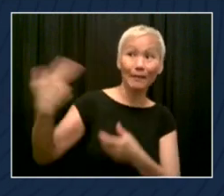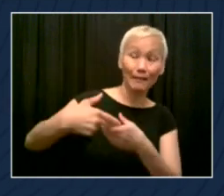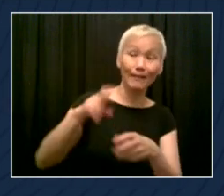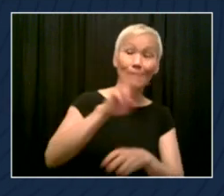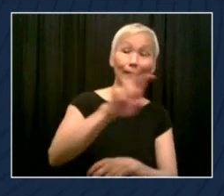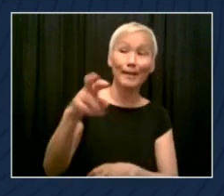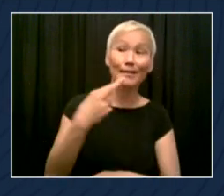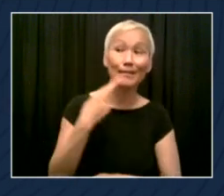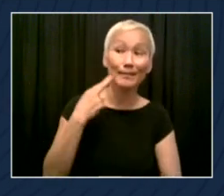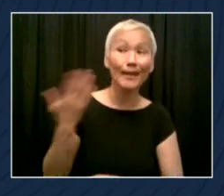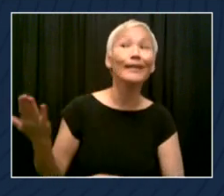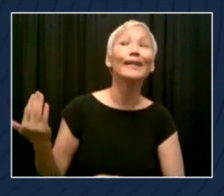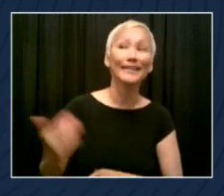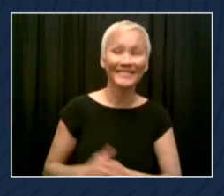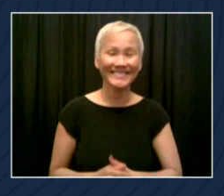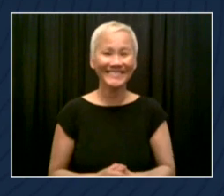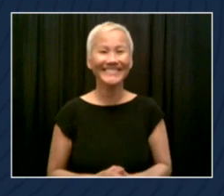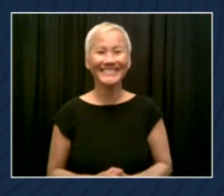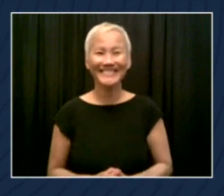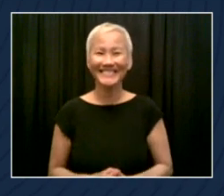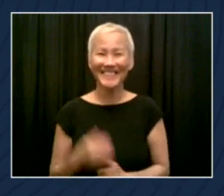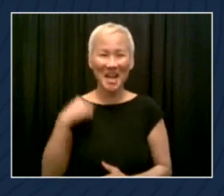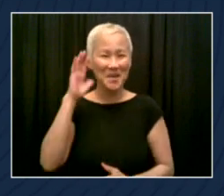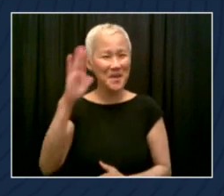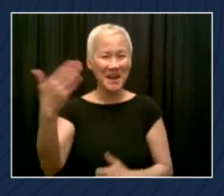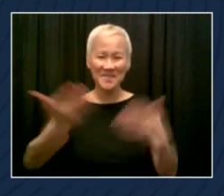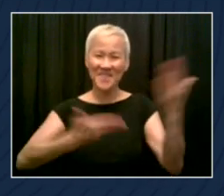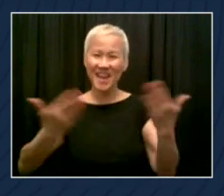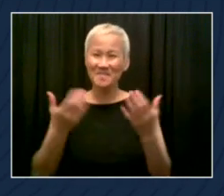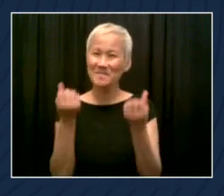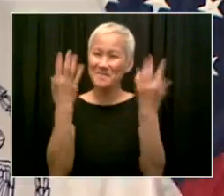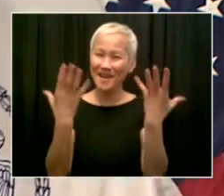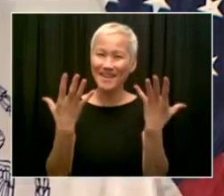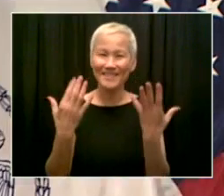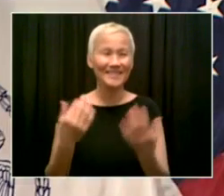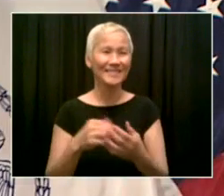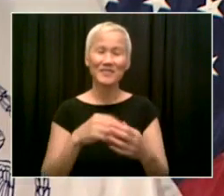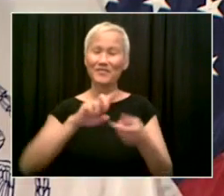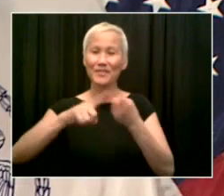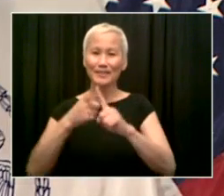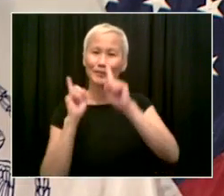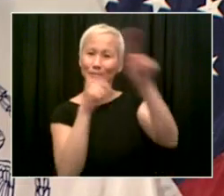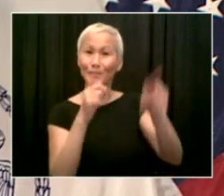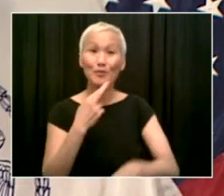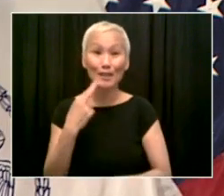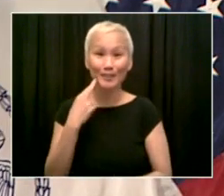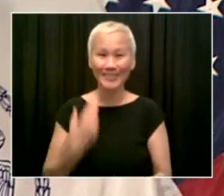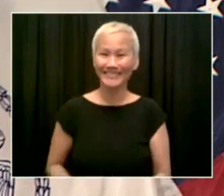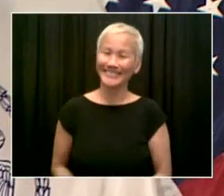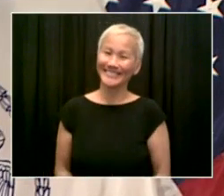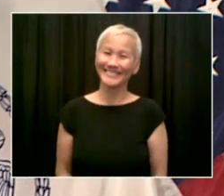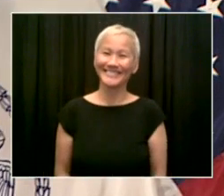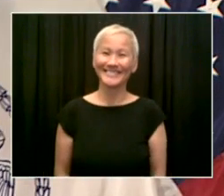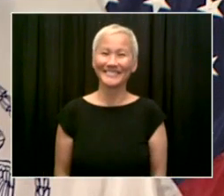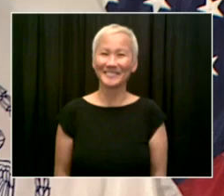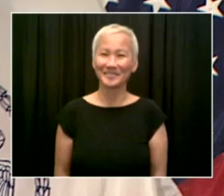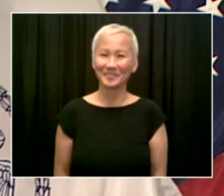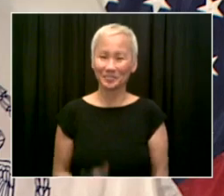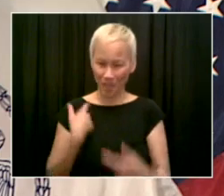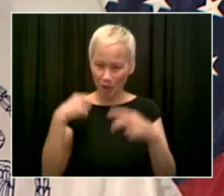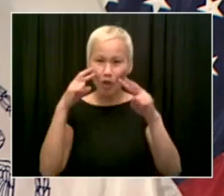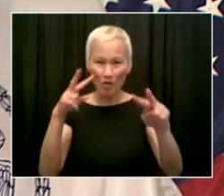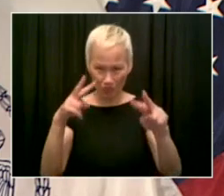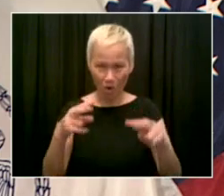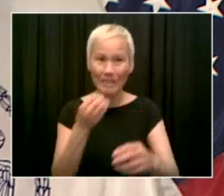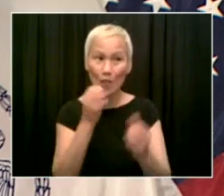of course, we'll invite you to all the ones that we're going to as well. Well, I look forward to being out there with you, Council Member, and I think you're going to be